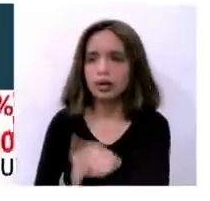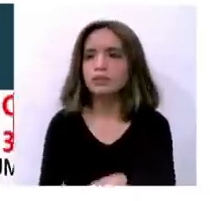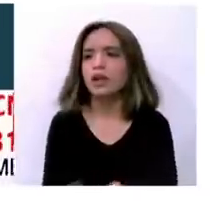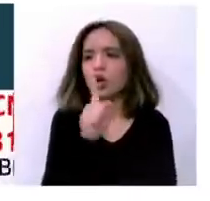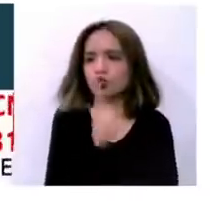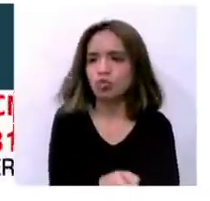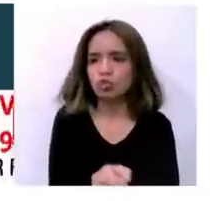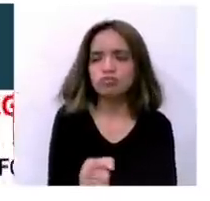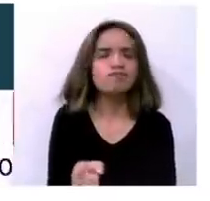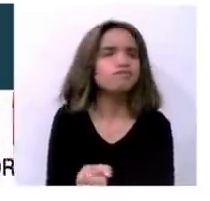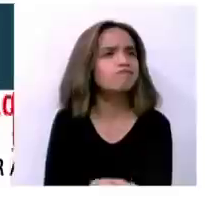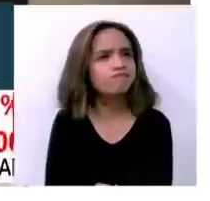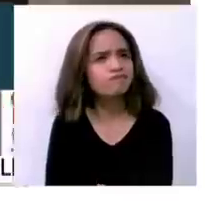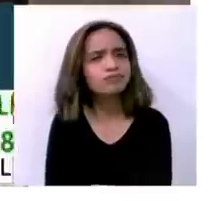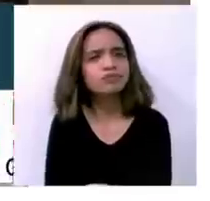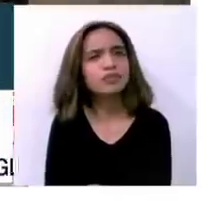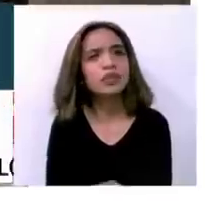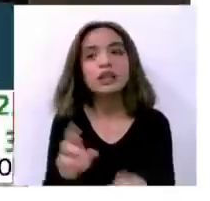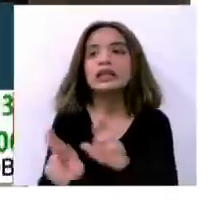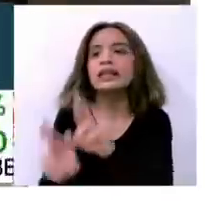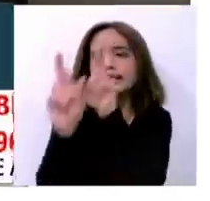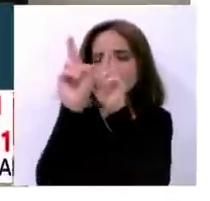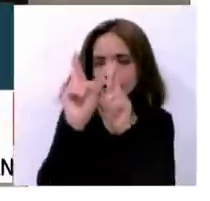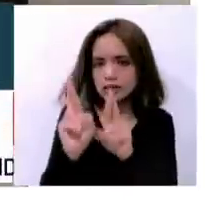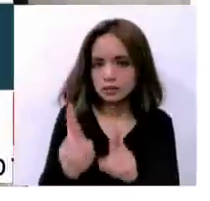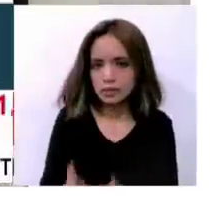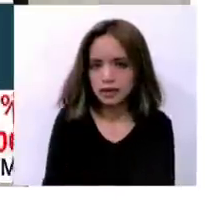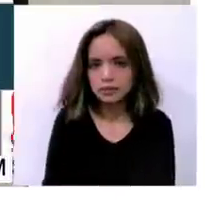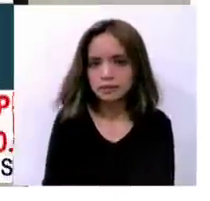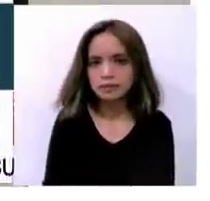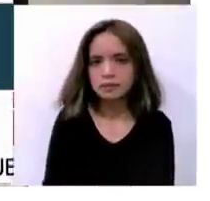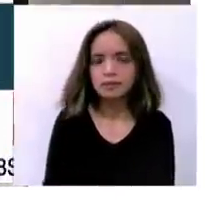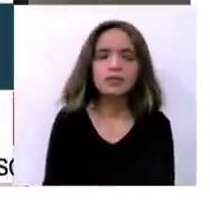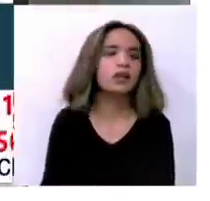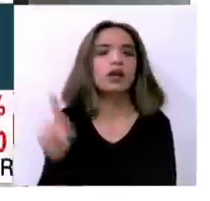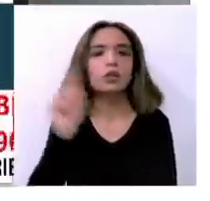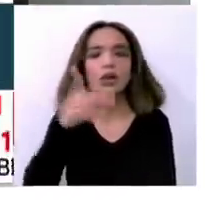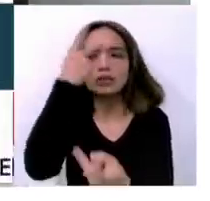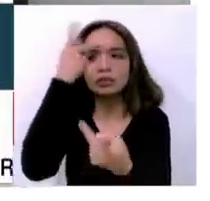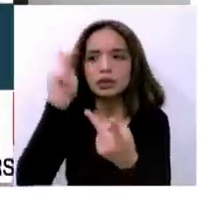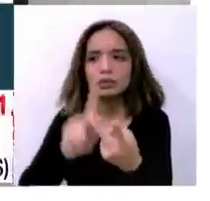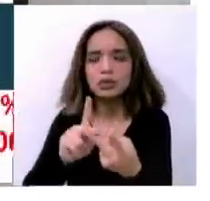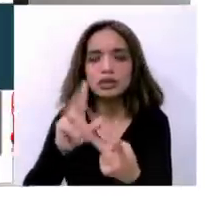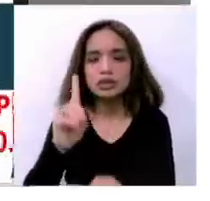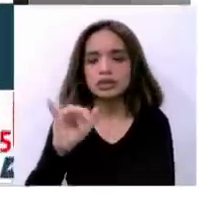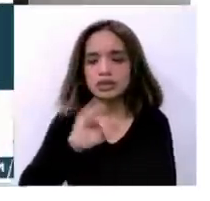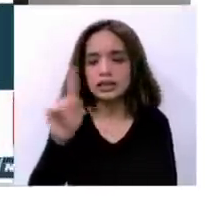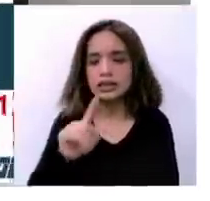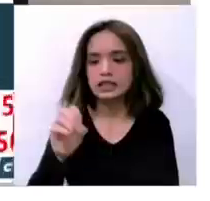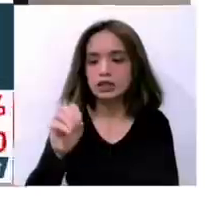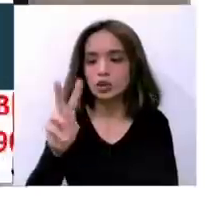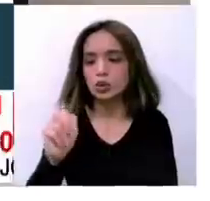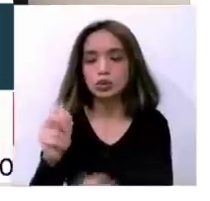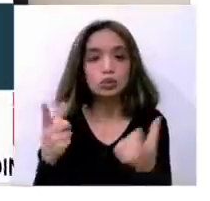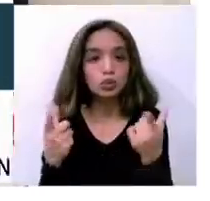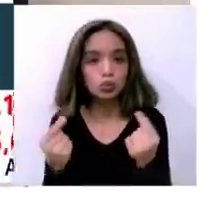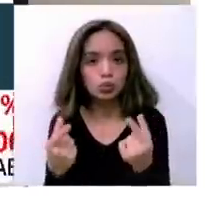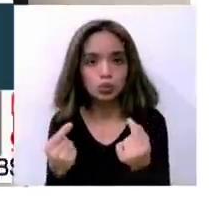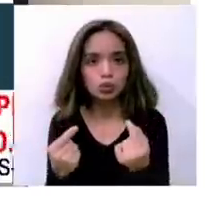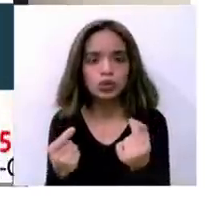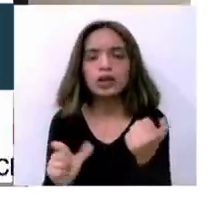respect the intent of Secretary Vince Dizon to meanwhile